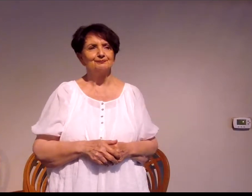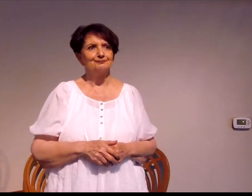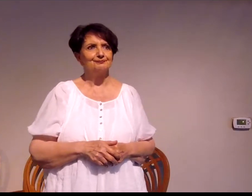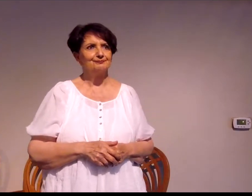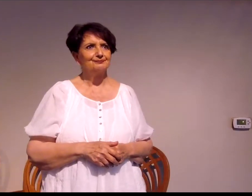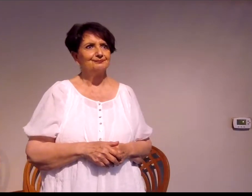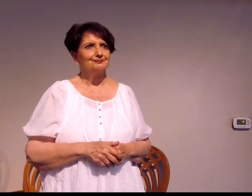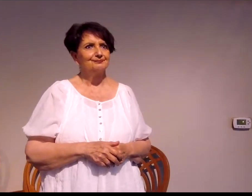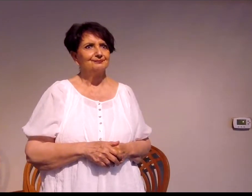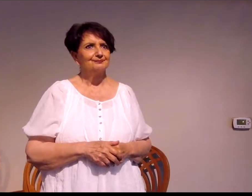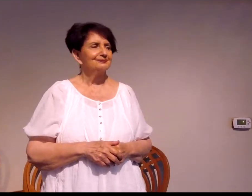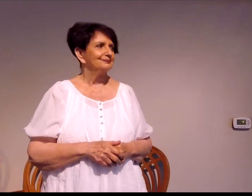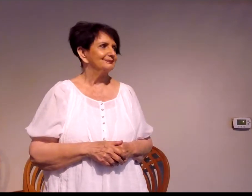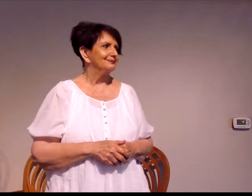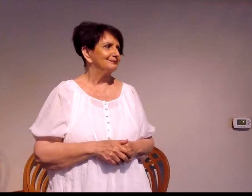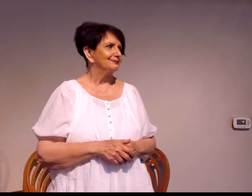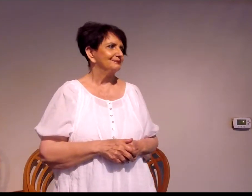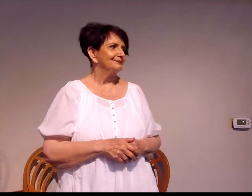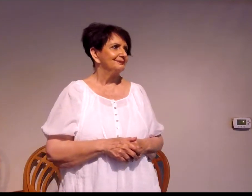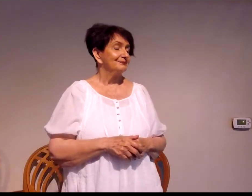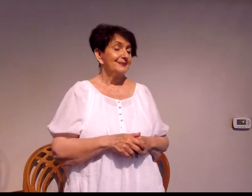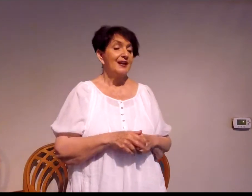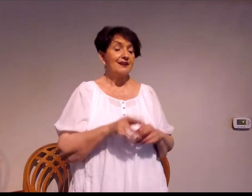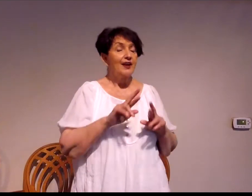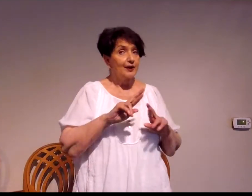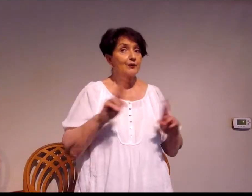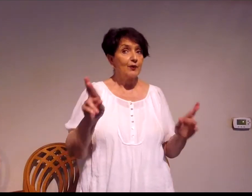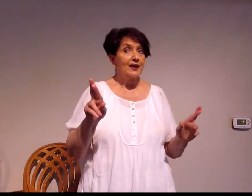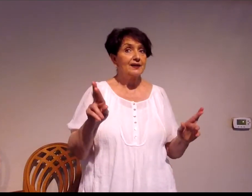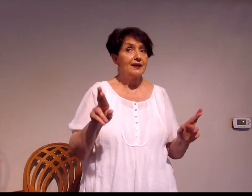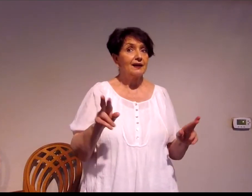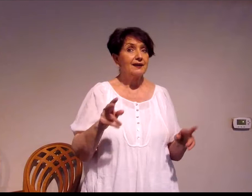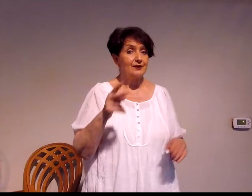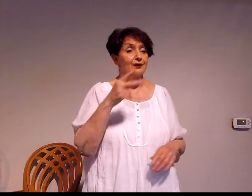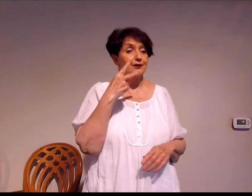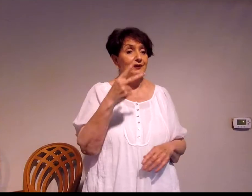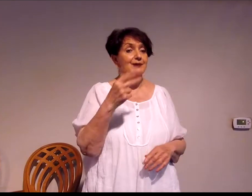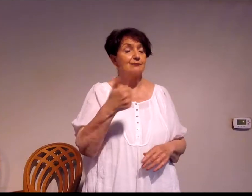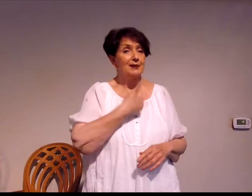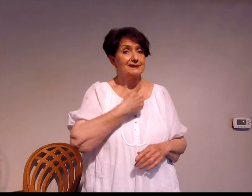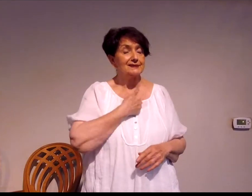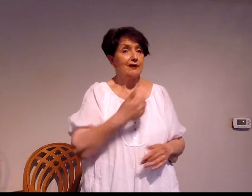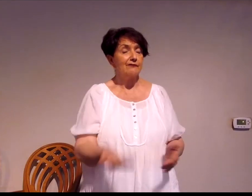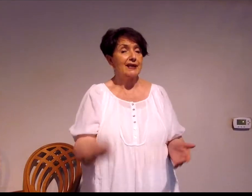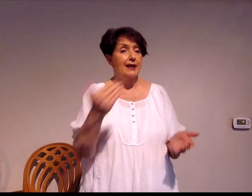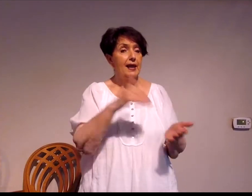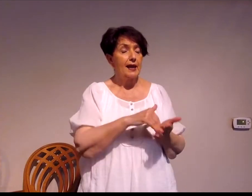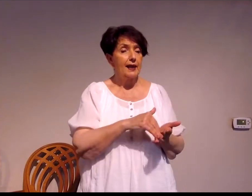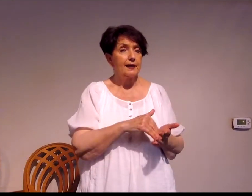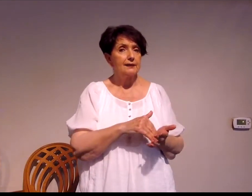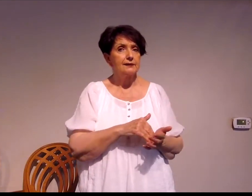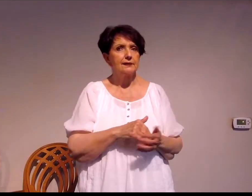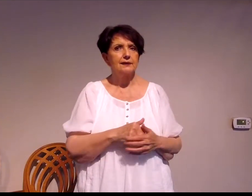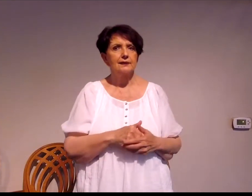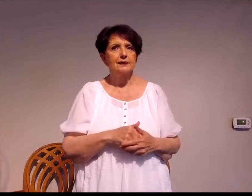In preparing for this, I had to look at myself once again. This was years ago. I'm like, do you know, I'm admitting